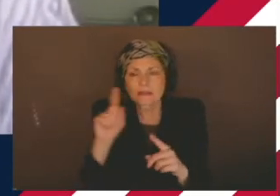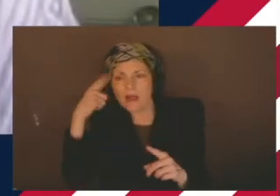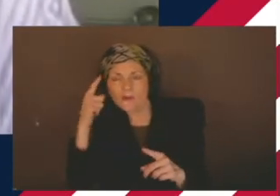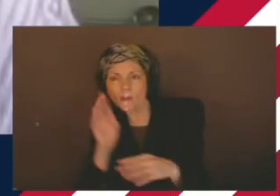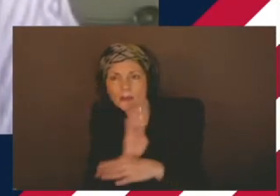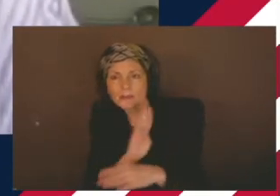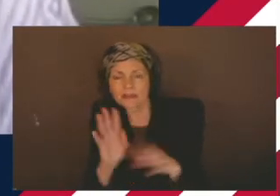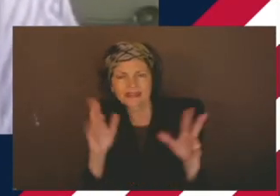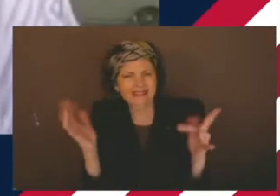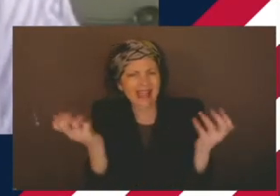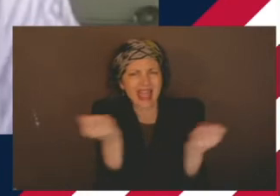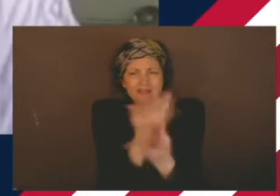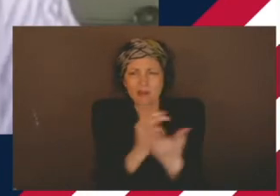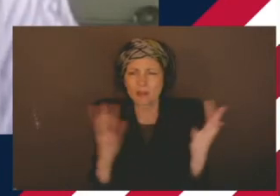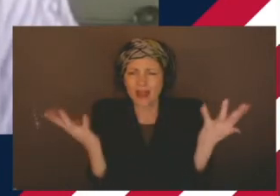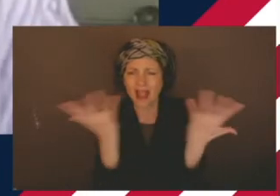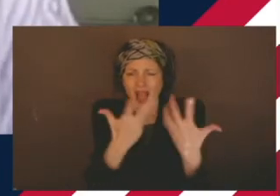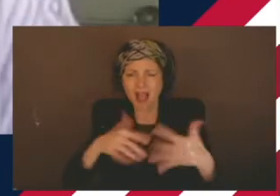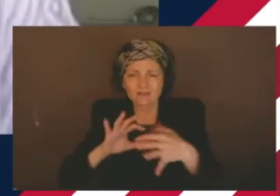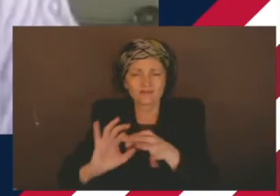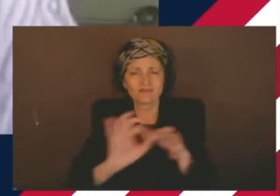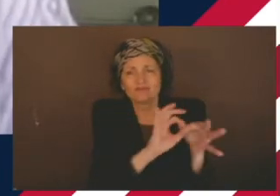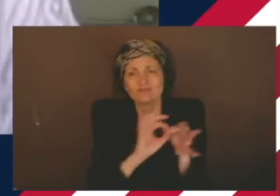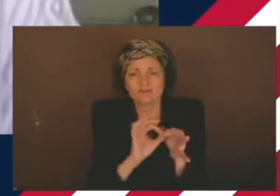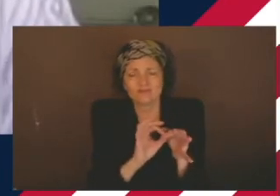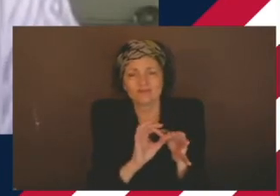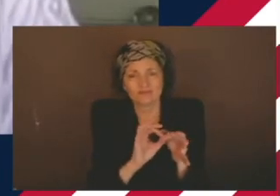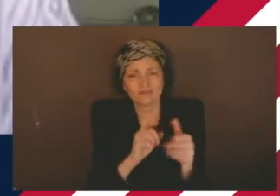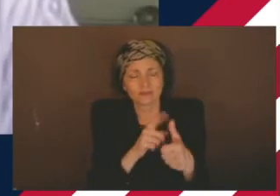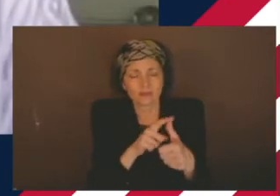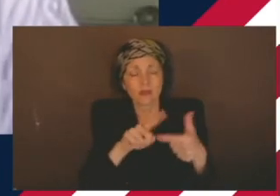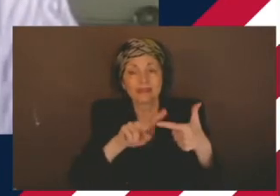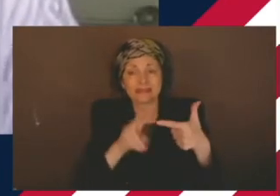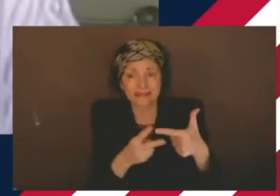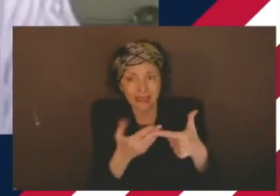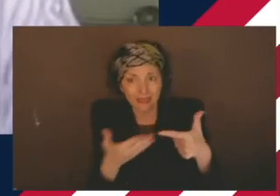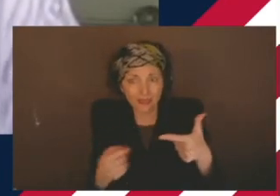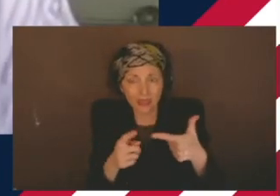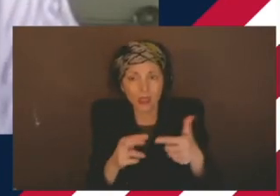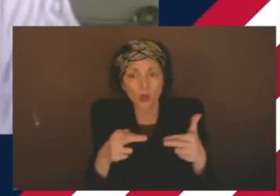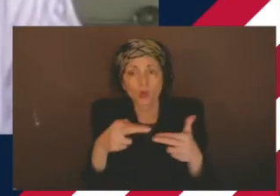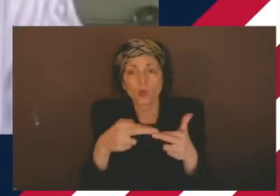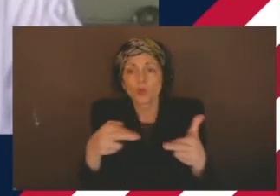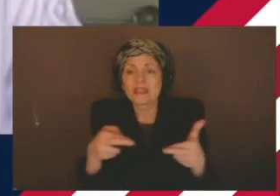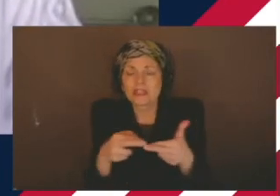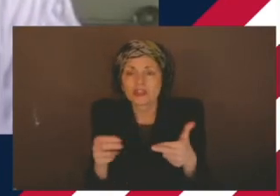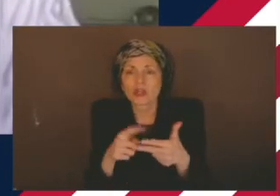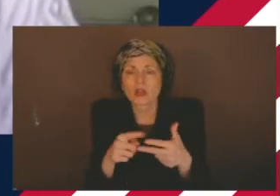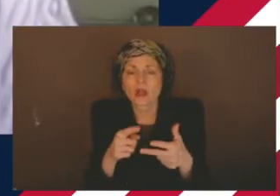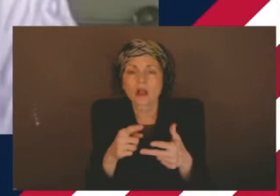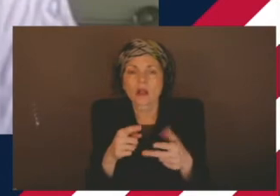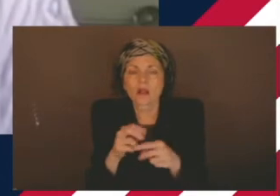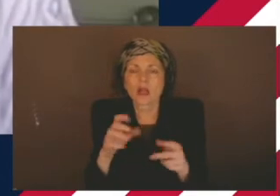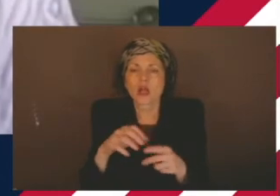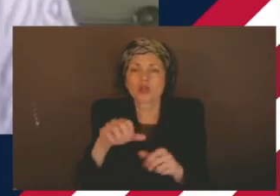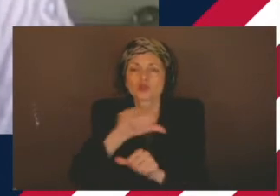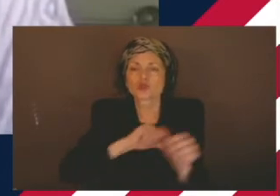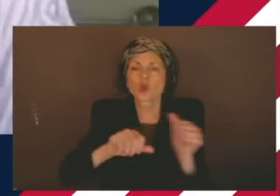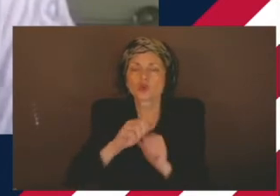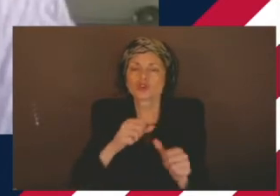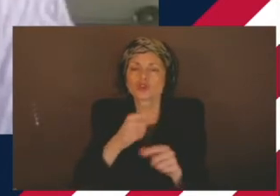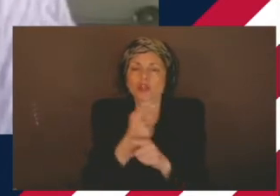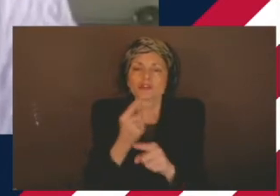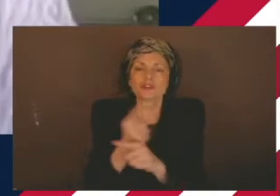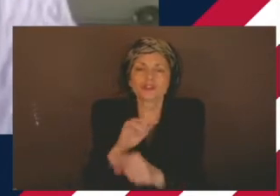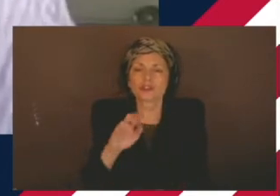and this will require pragmatism. Second, regional solutions with social justice. Celebrate that energy resources and